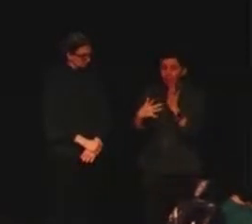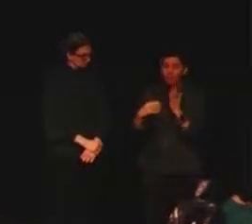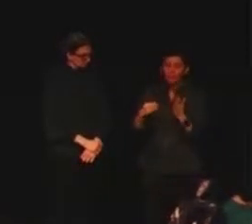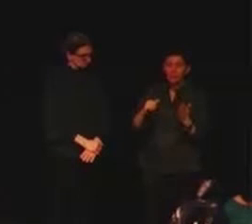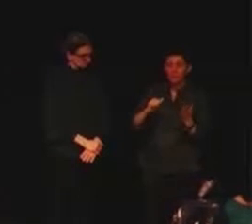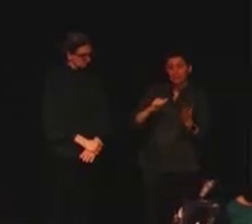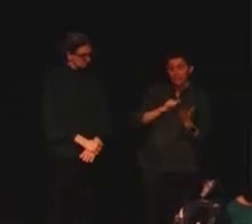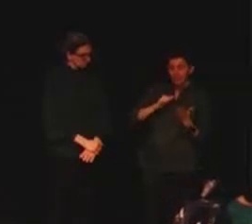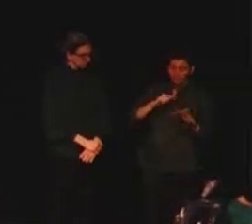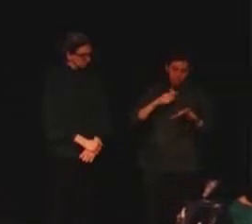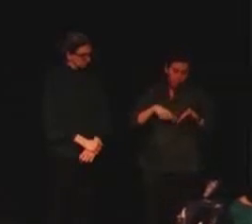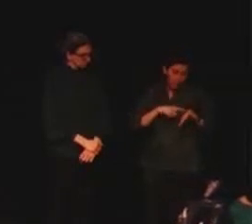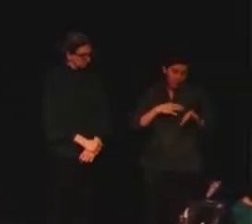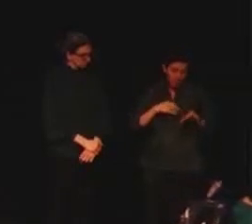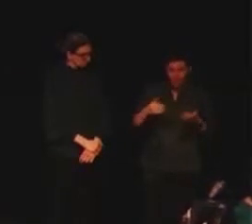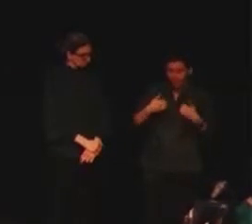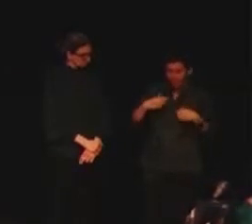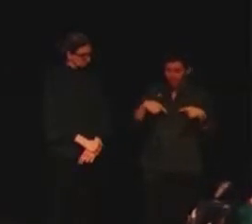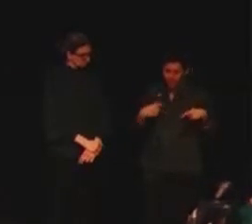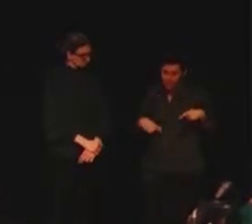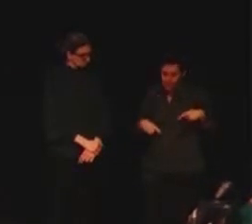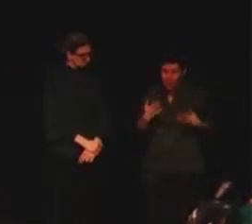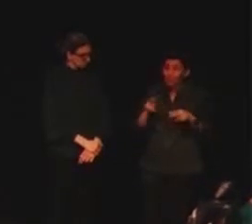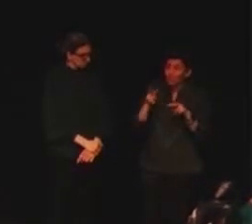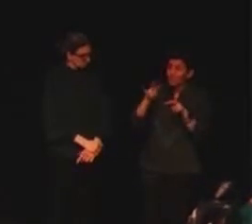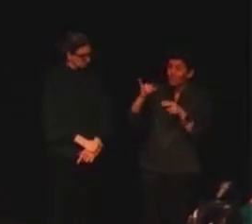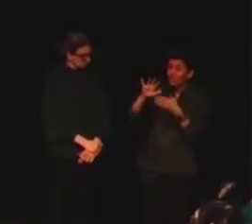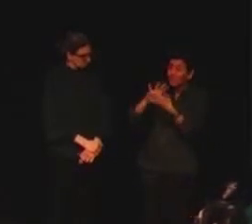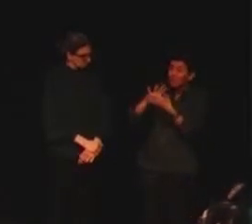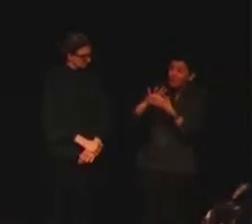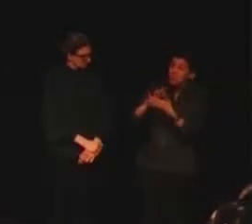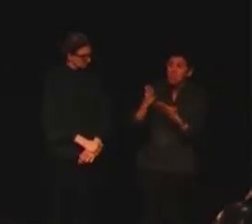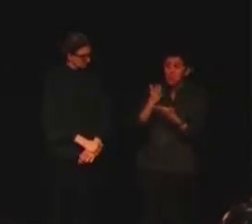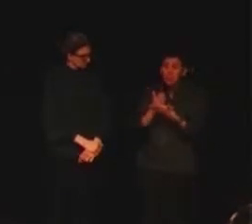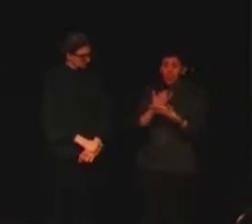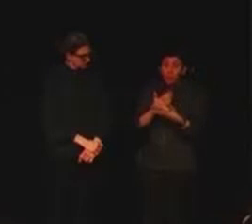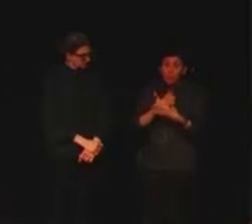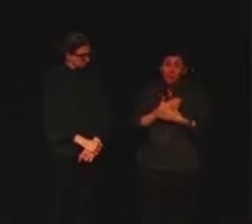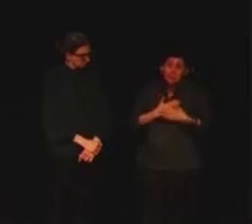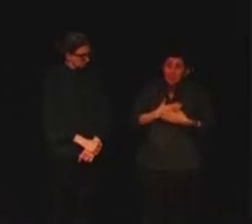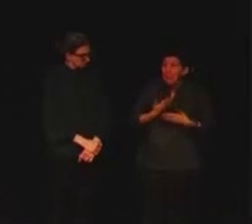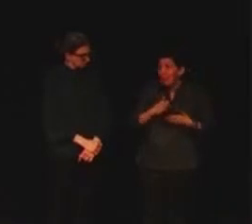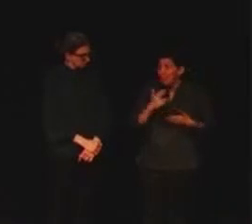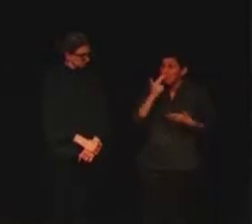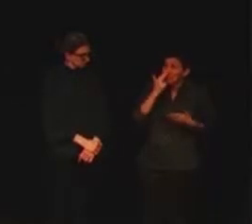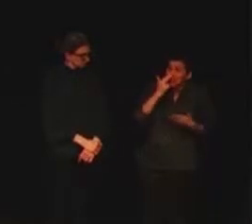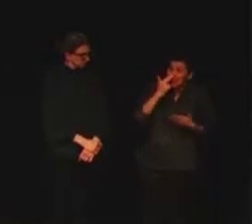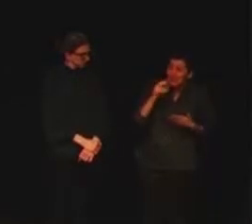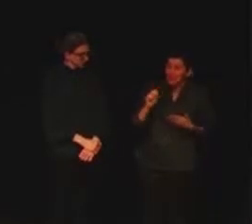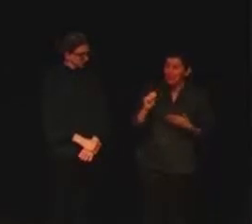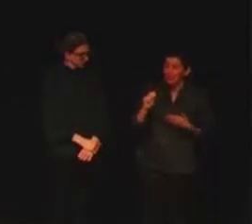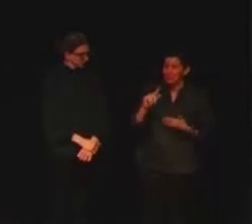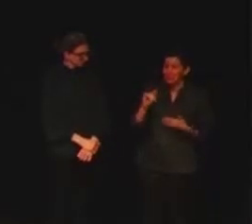anxiety, could see something like this, I think get a little bit of entertainment out of it, like in a humor sort of way, because I think Susanna